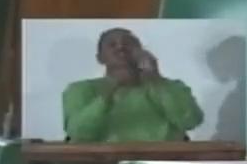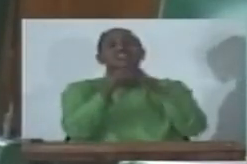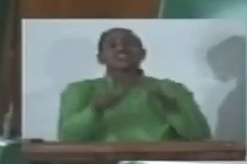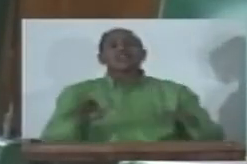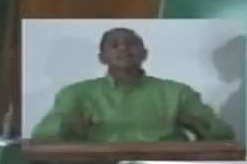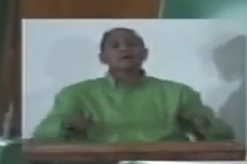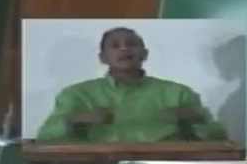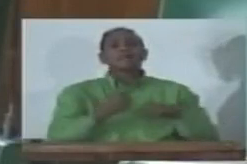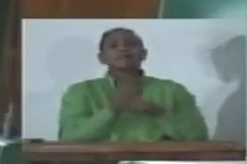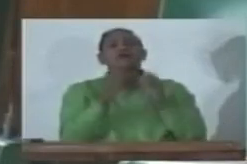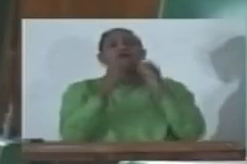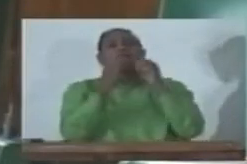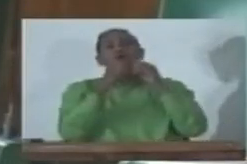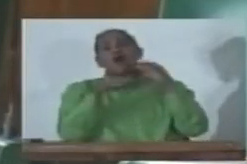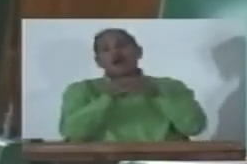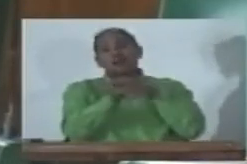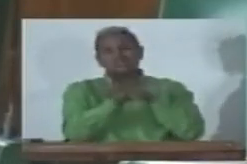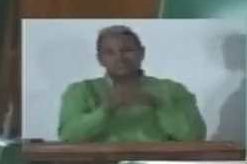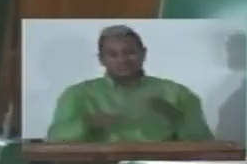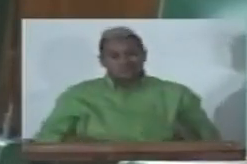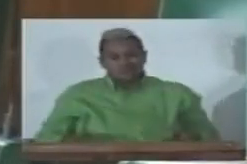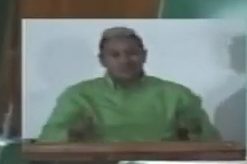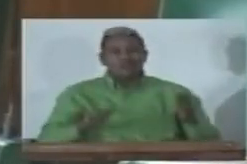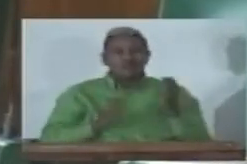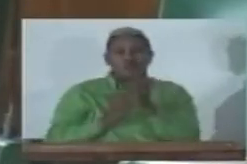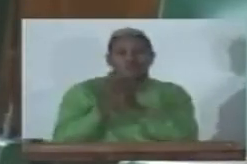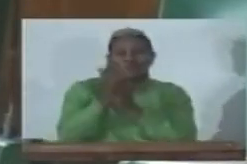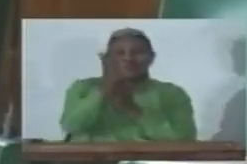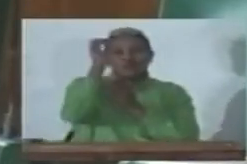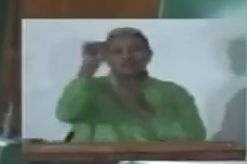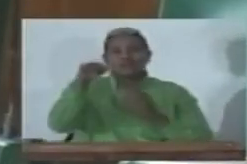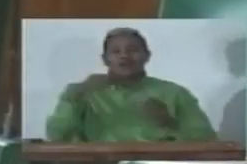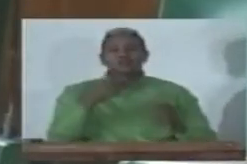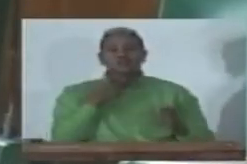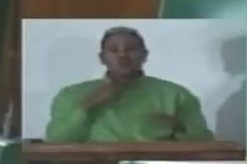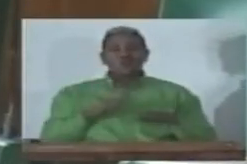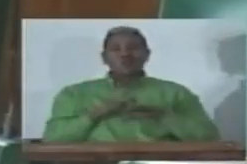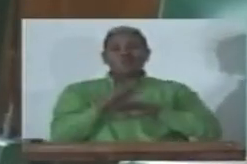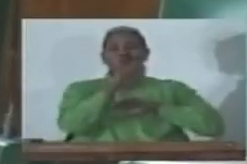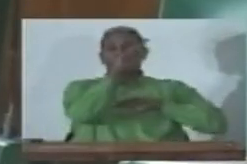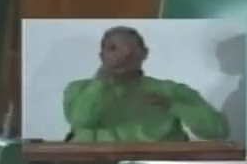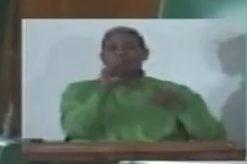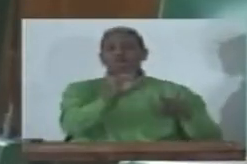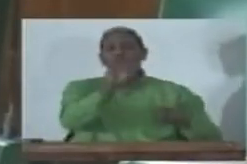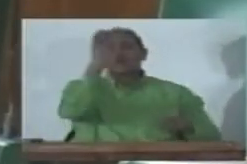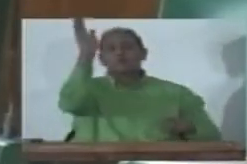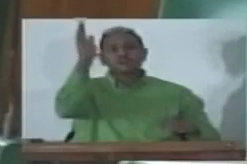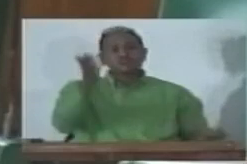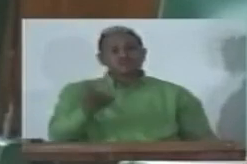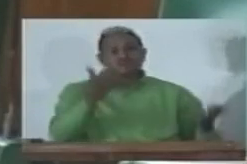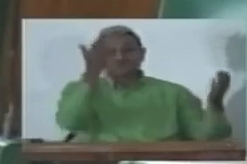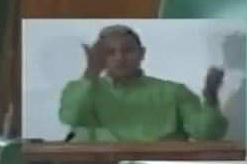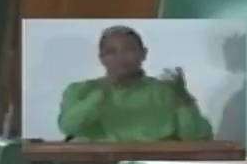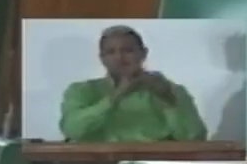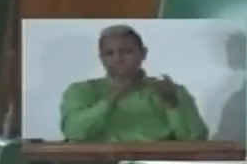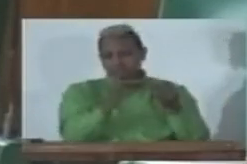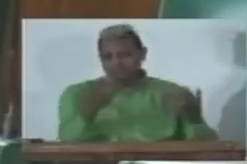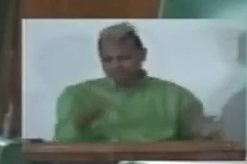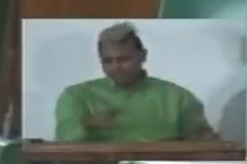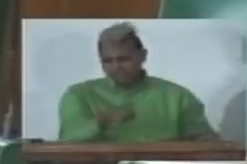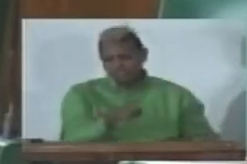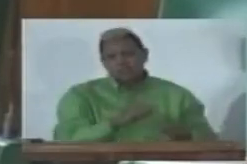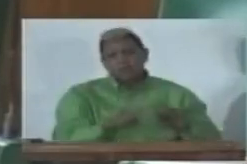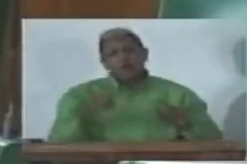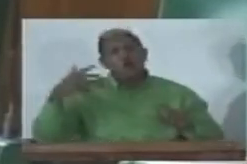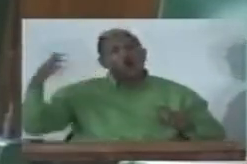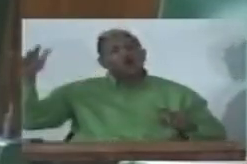more accessible. And in your presentation, you made some recommendations. But